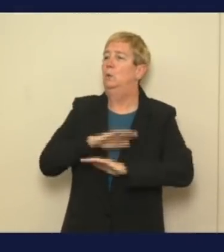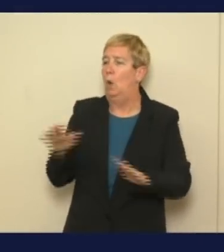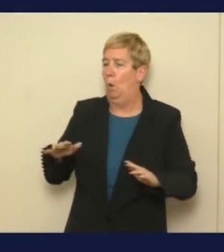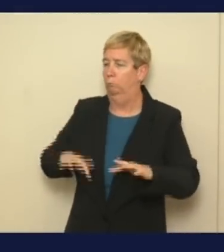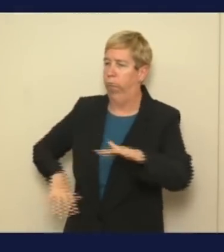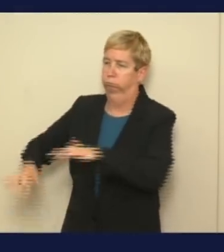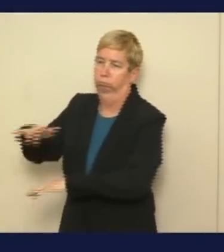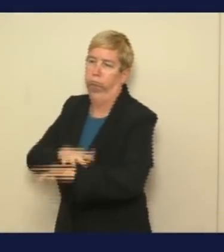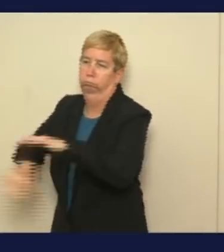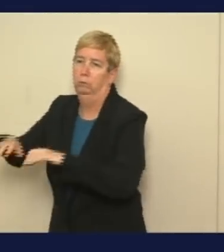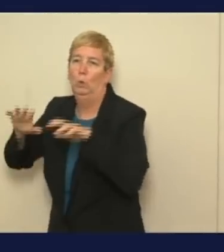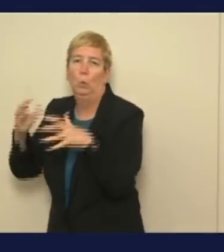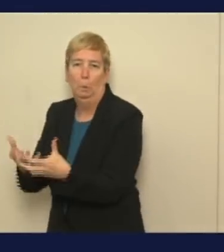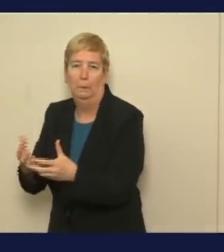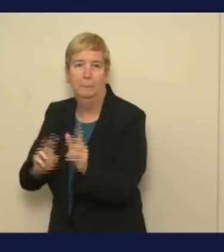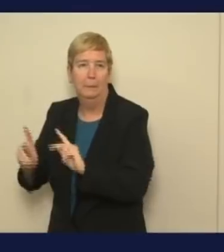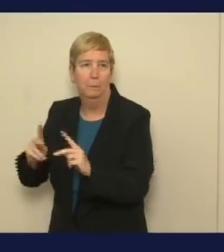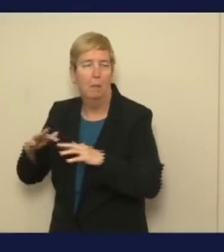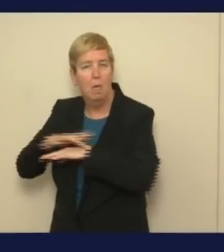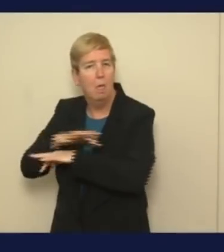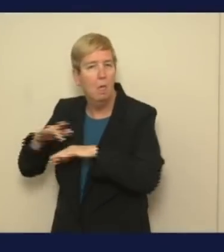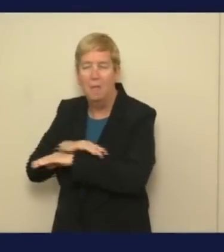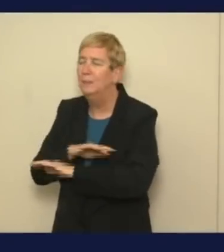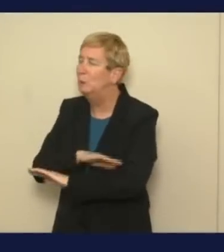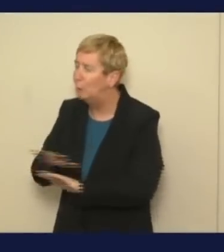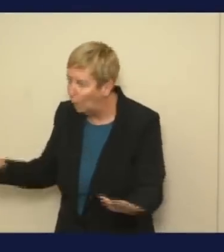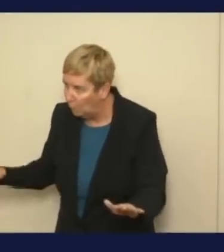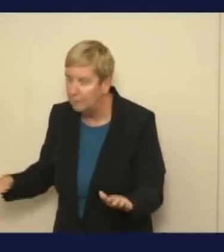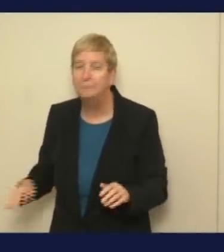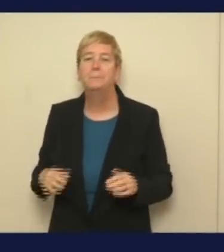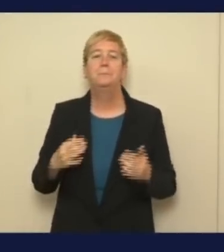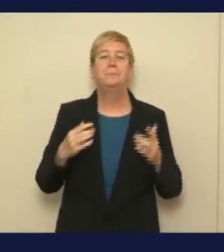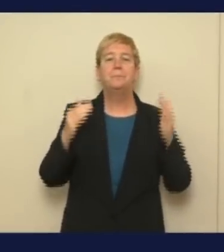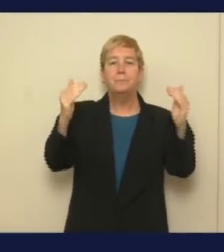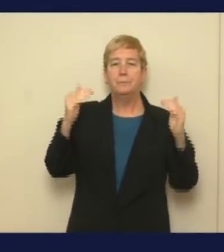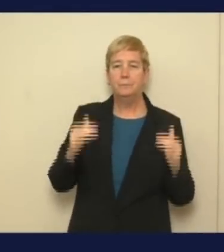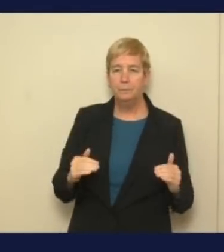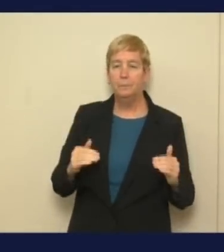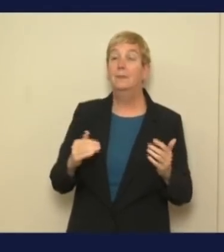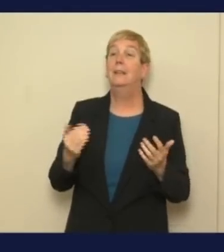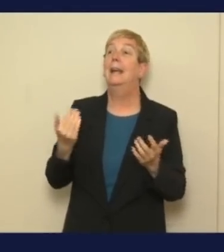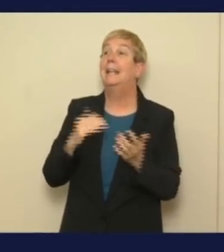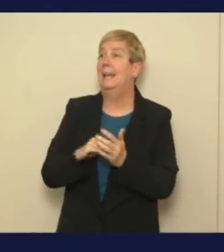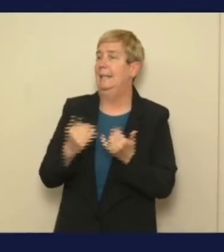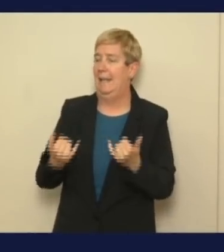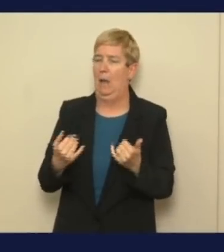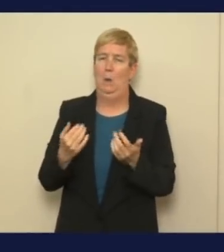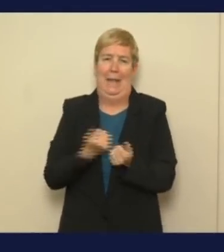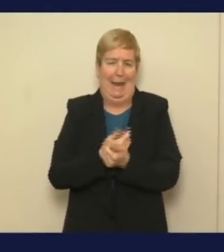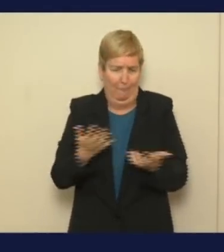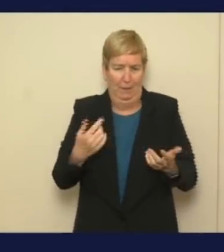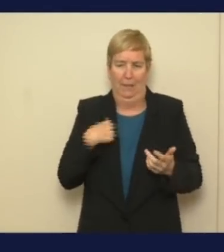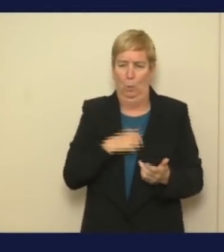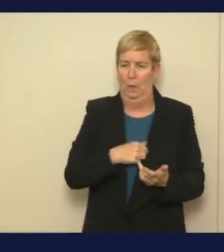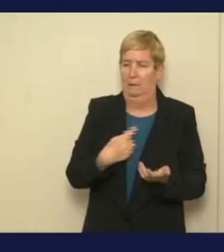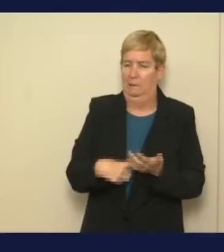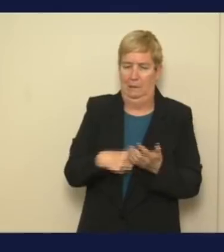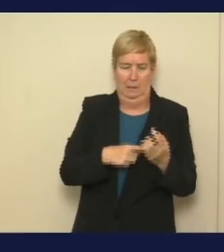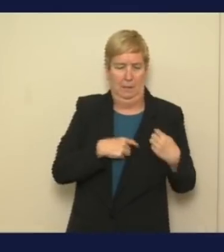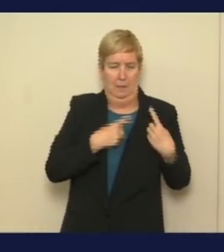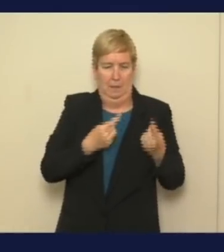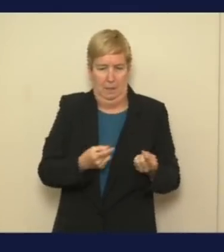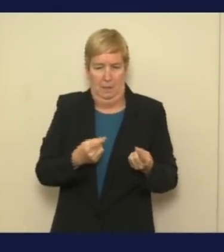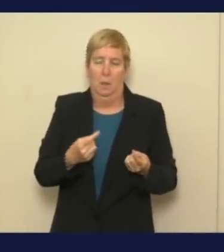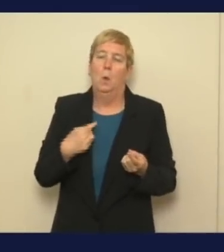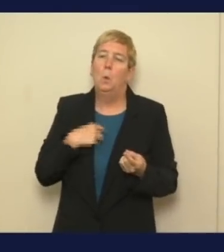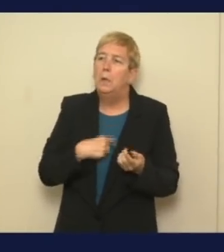to explore, like I said earlier, we can go to the next slide. Everything is back on the table about how we might meaningfully